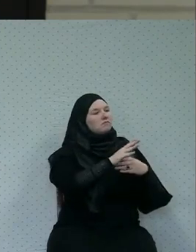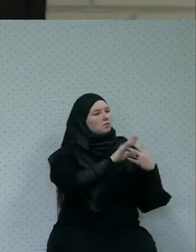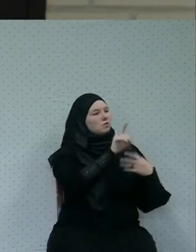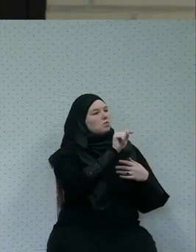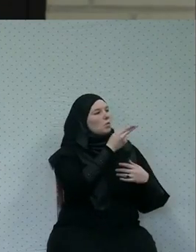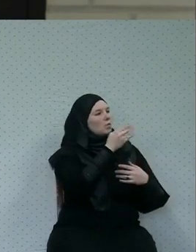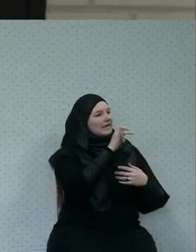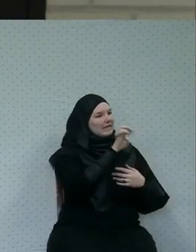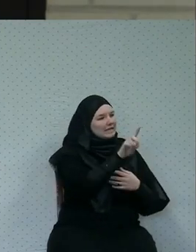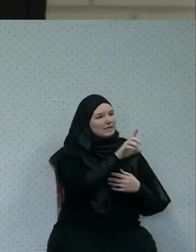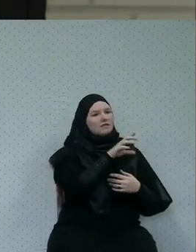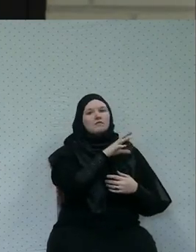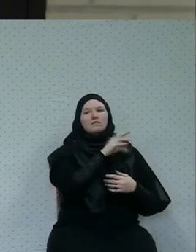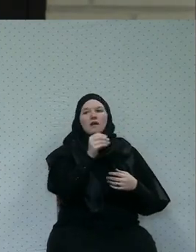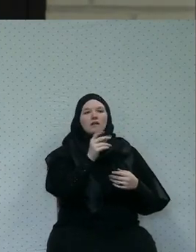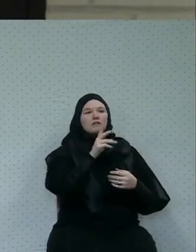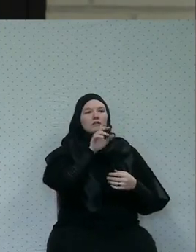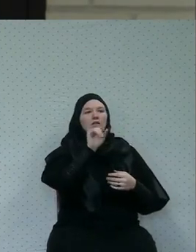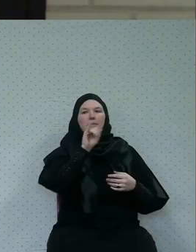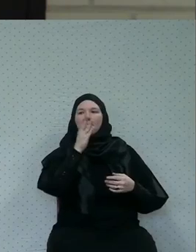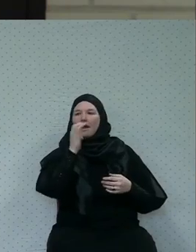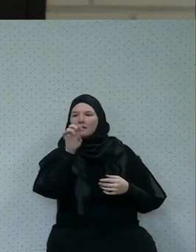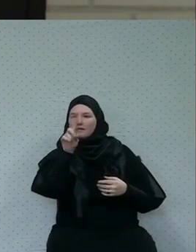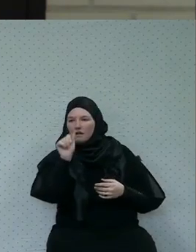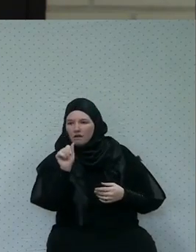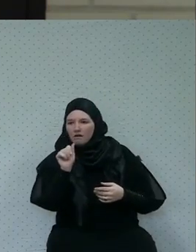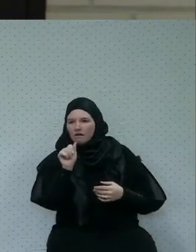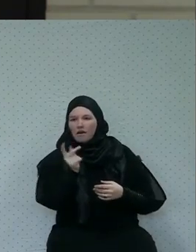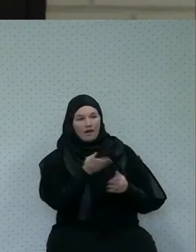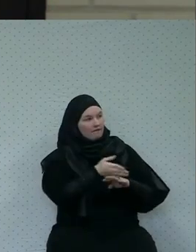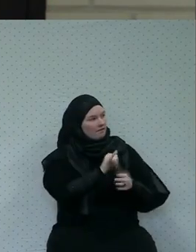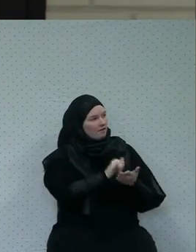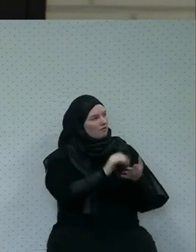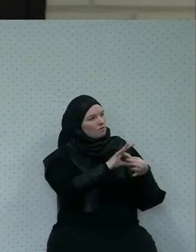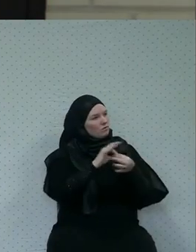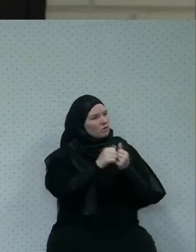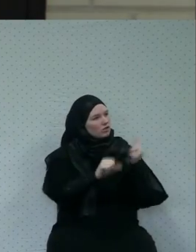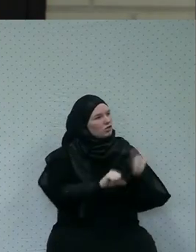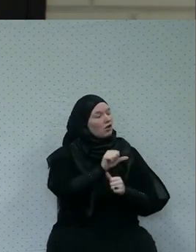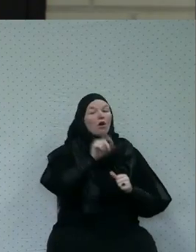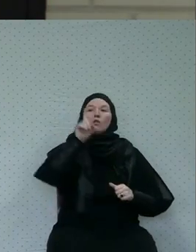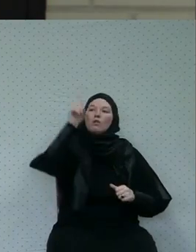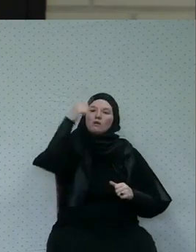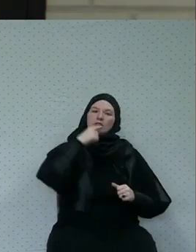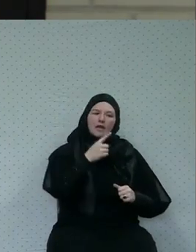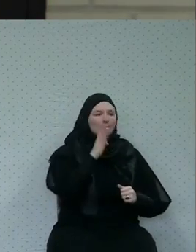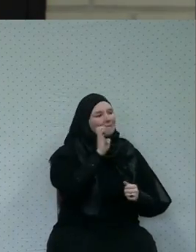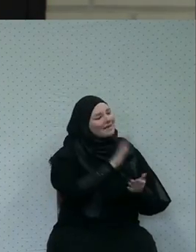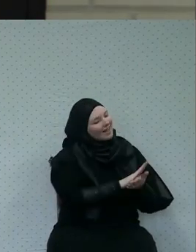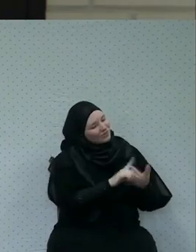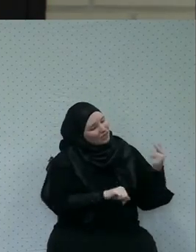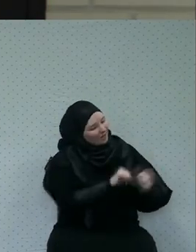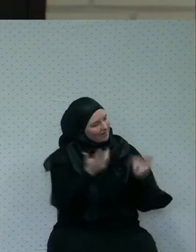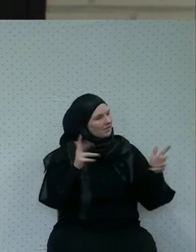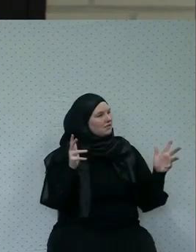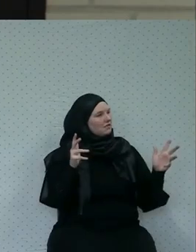to our relationship with each other. What is it? As if Allah is telling us, just be nice to each